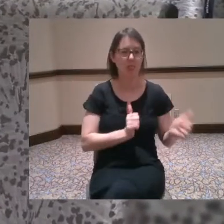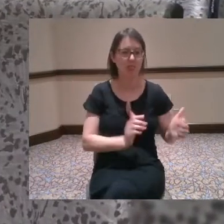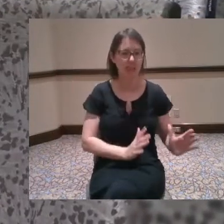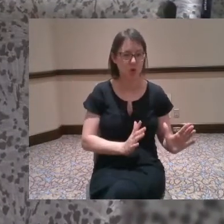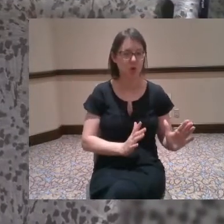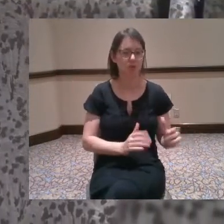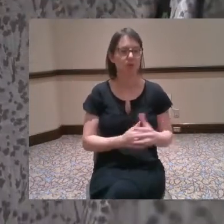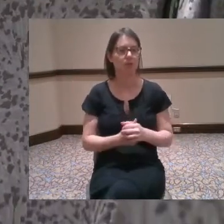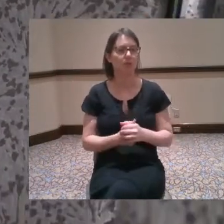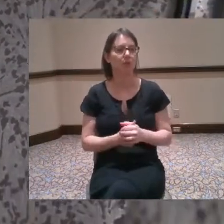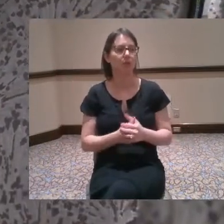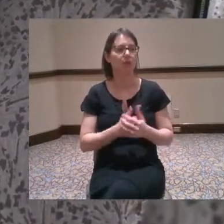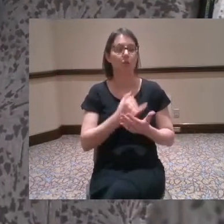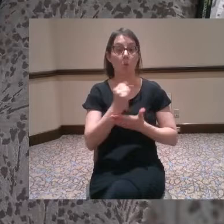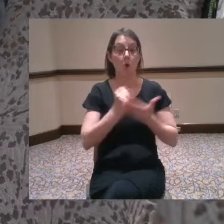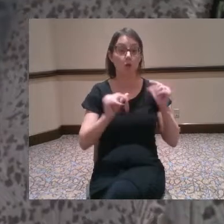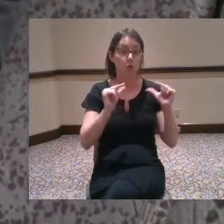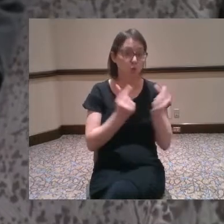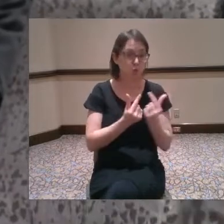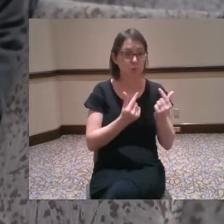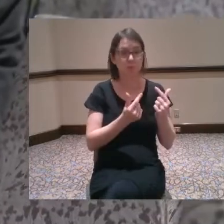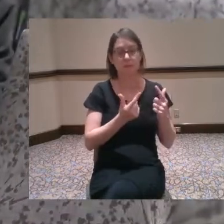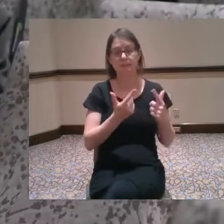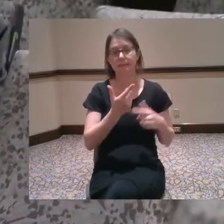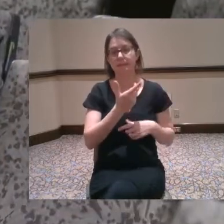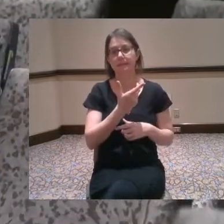where arts groups were able to